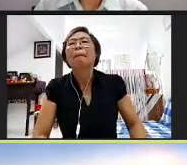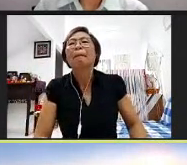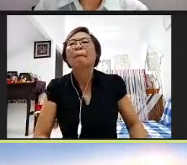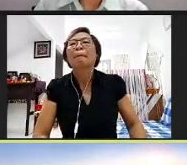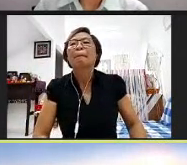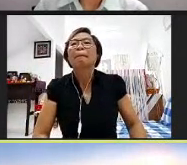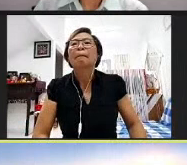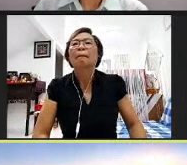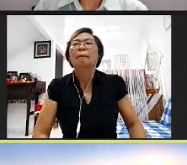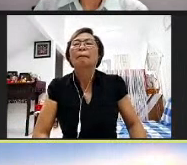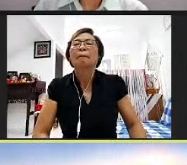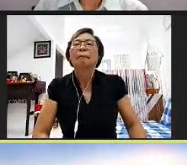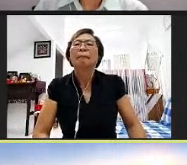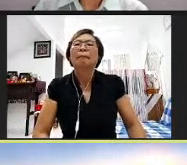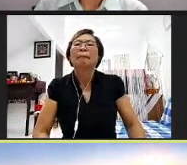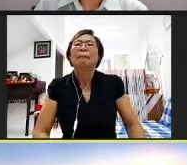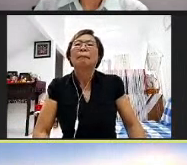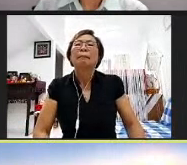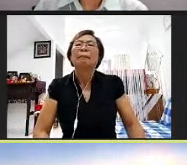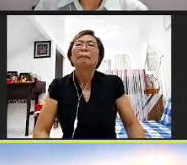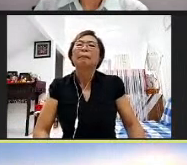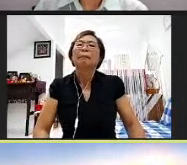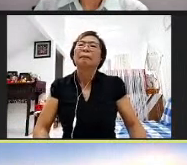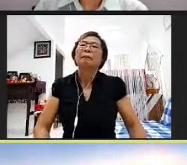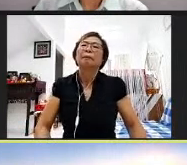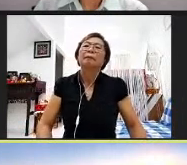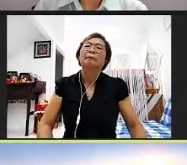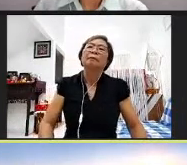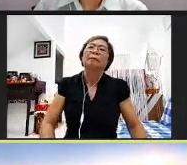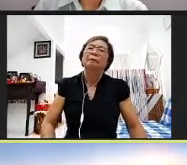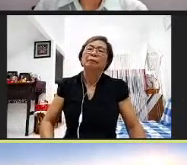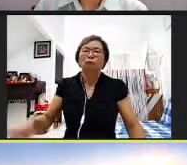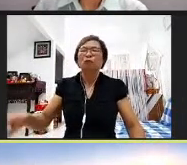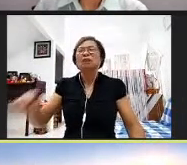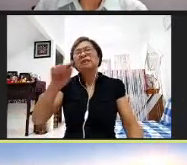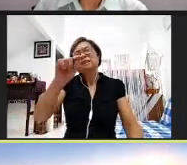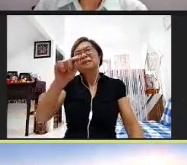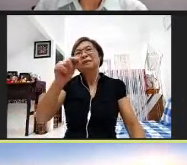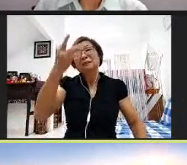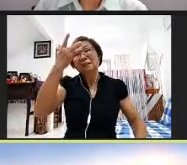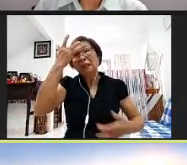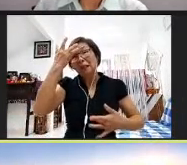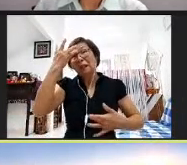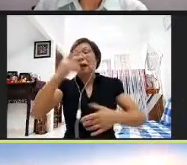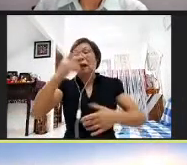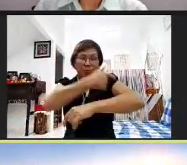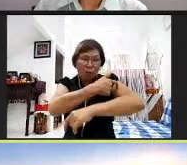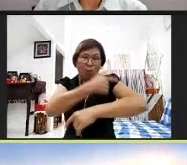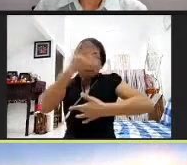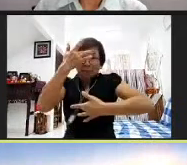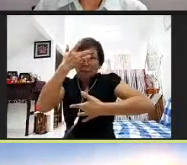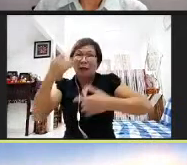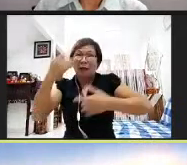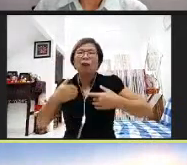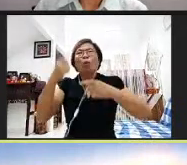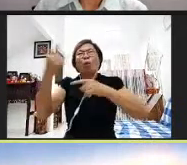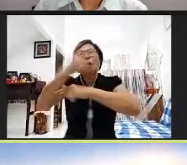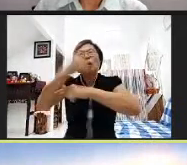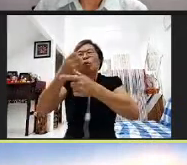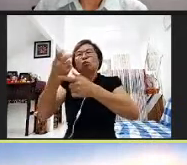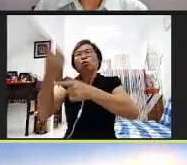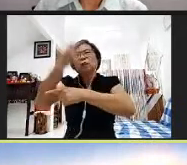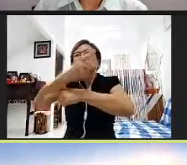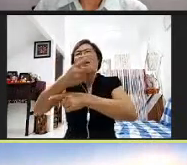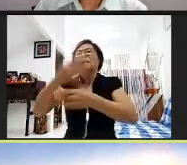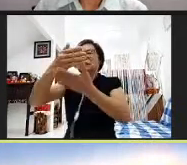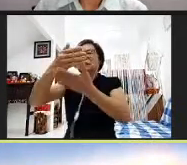So these are very common side effects that I've mentioned just now. Usually last 1 to 2 days. And some